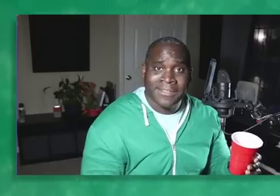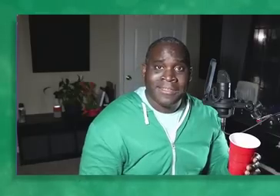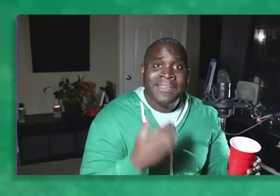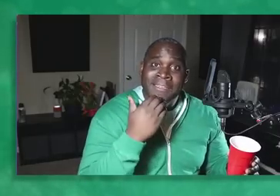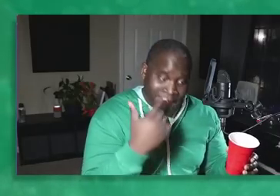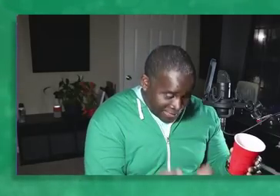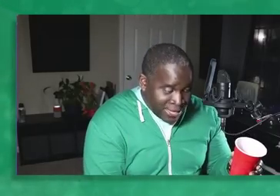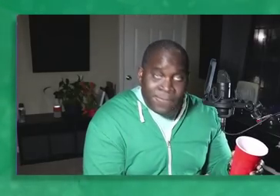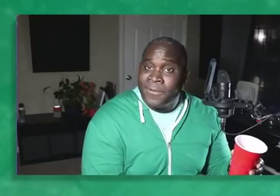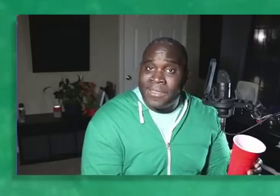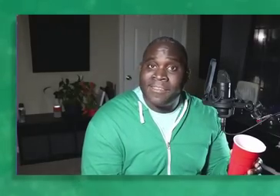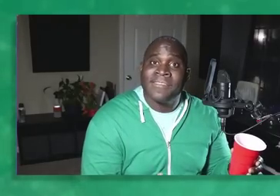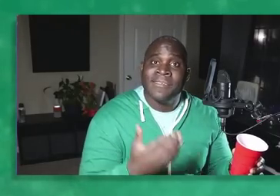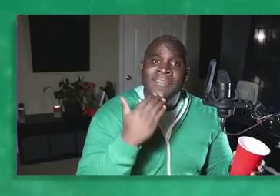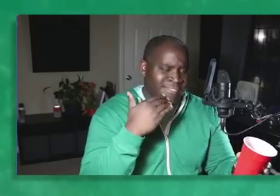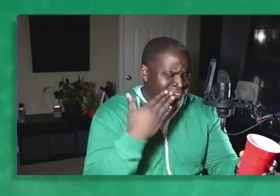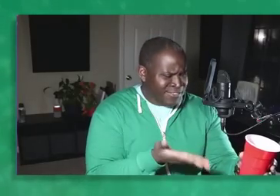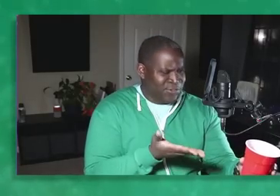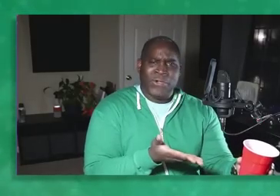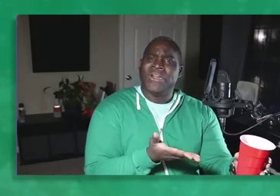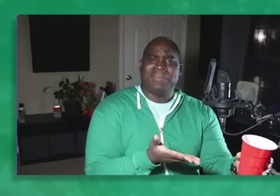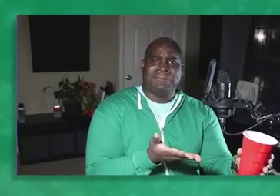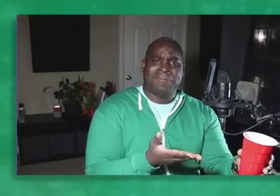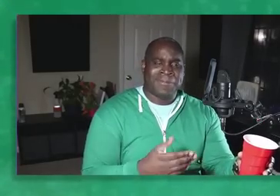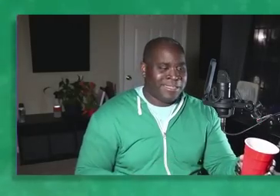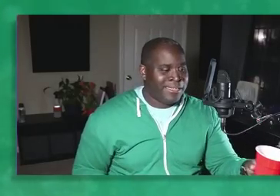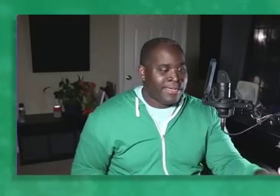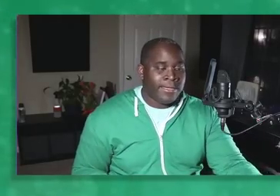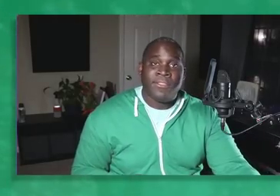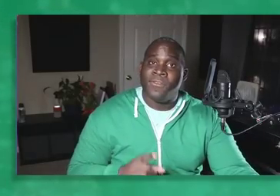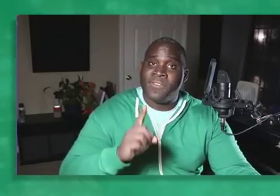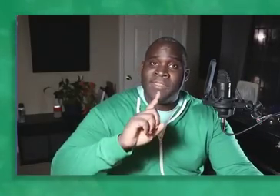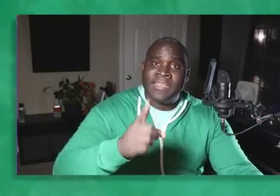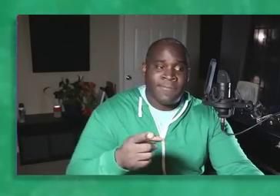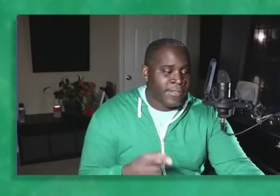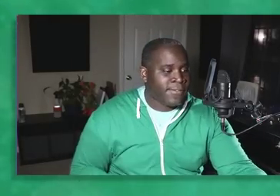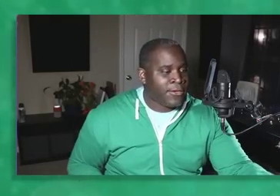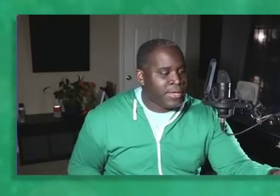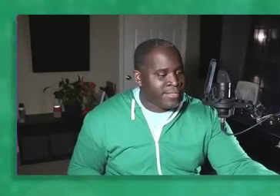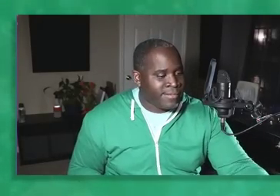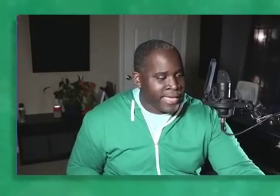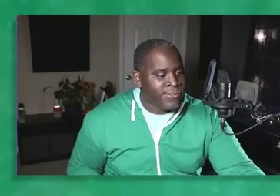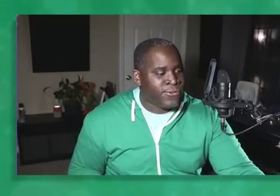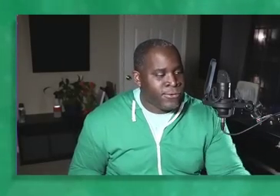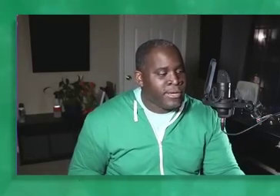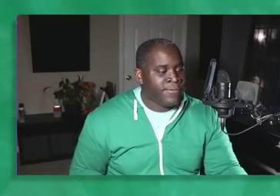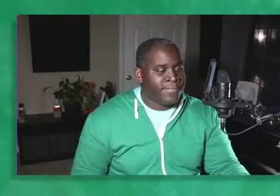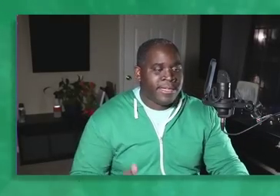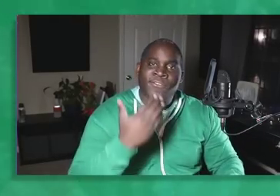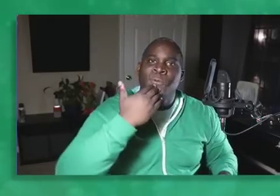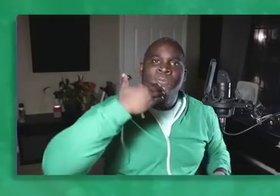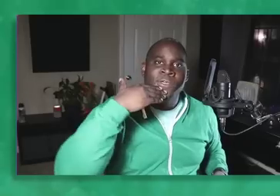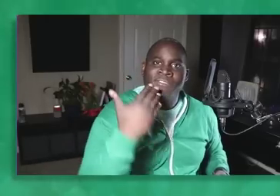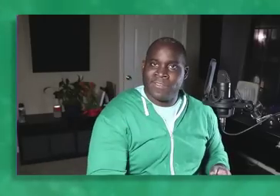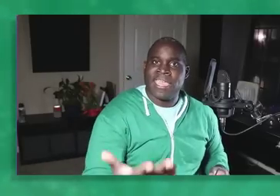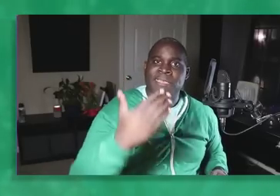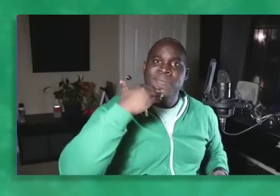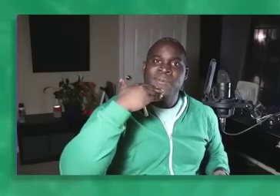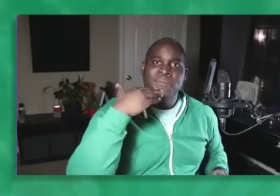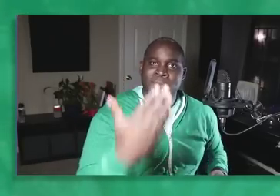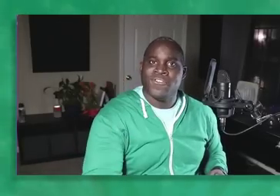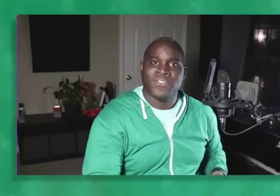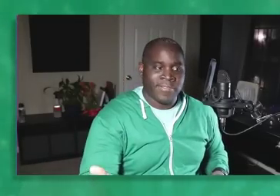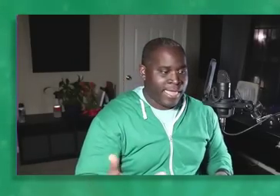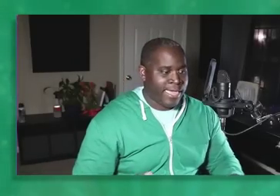for it. Thank you for this. This is good. Do you see the difference? How you can say two different things with the